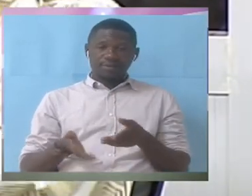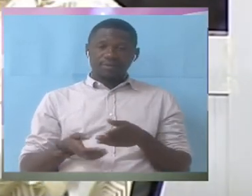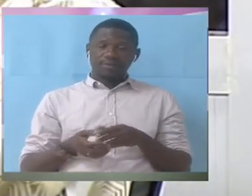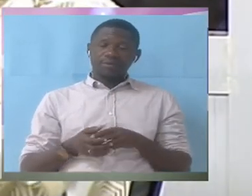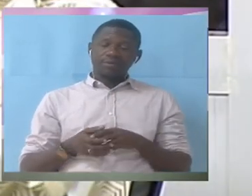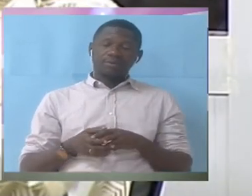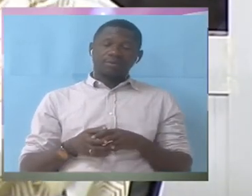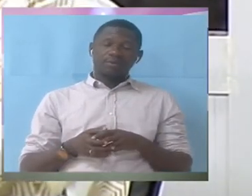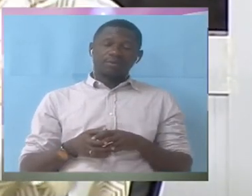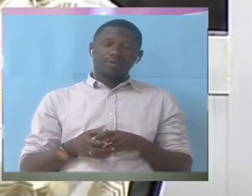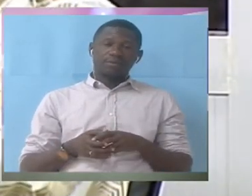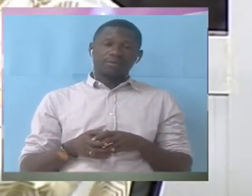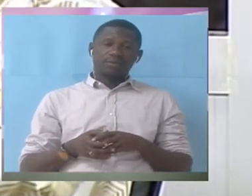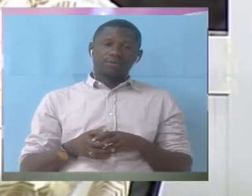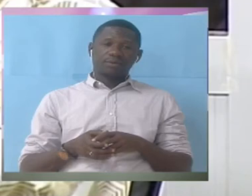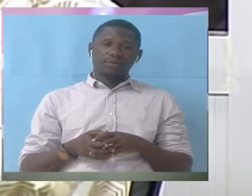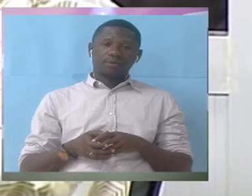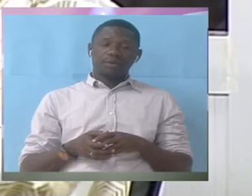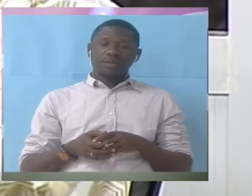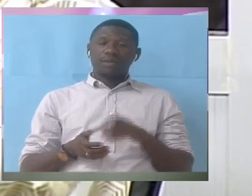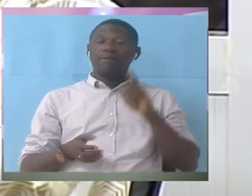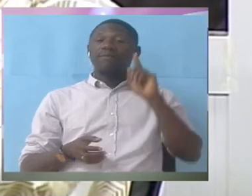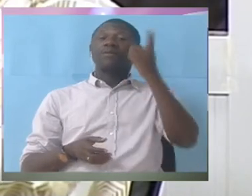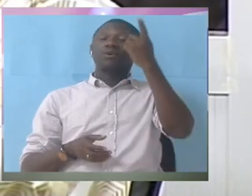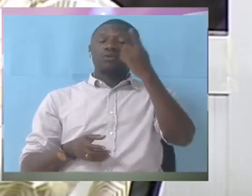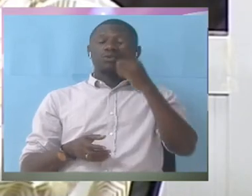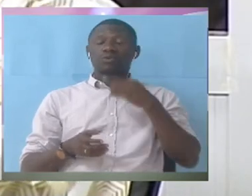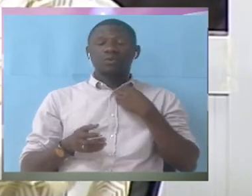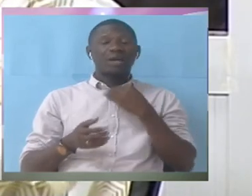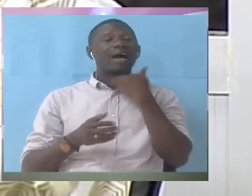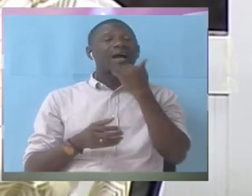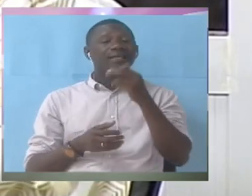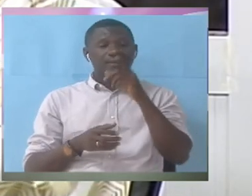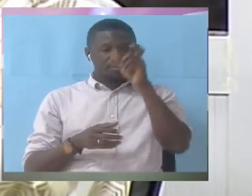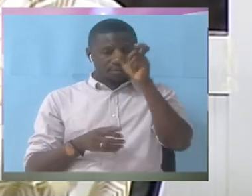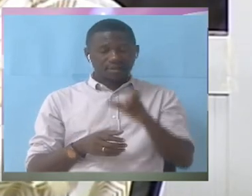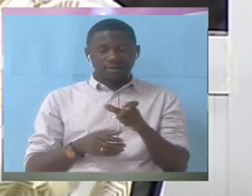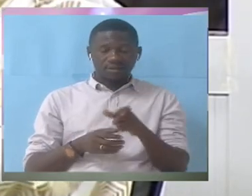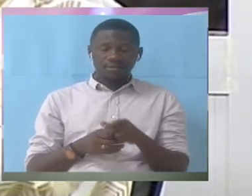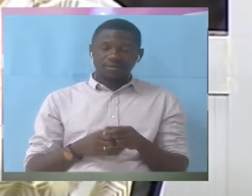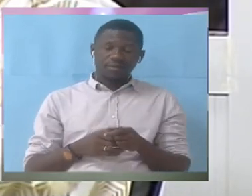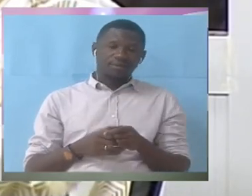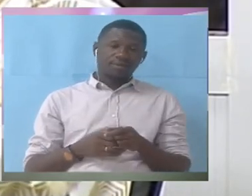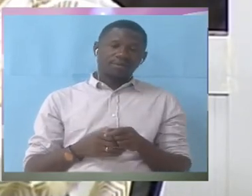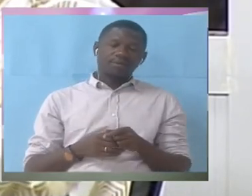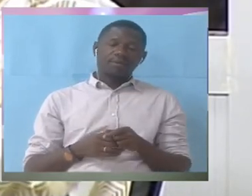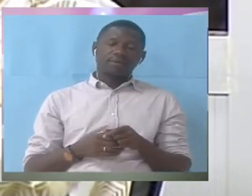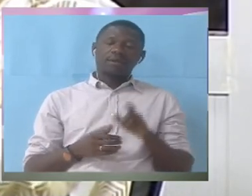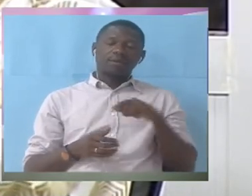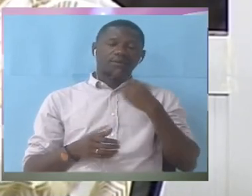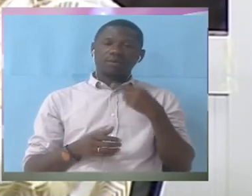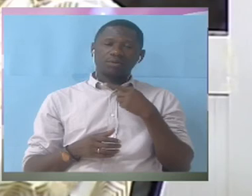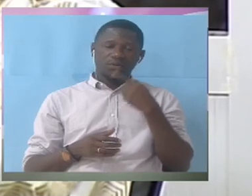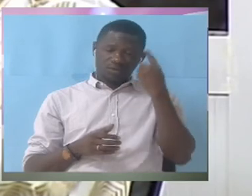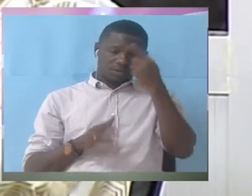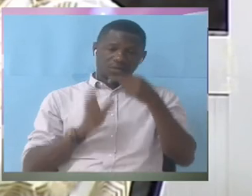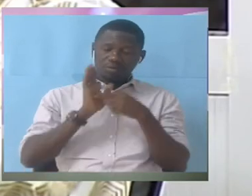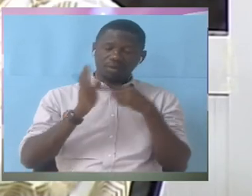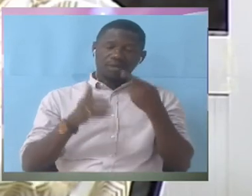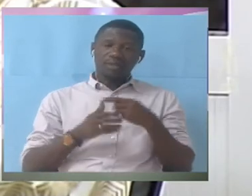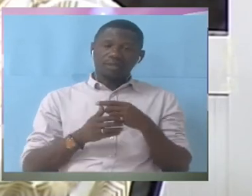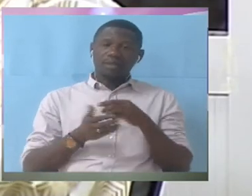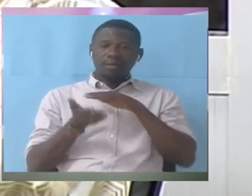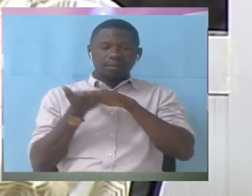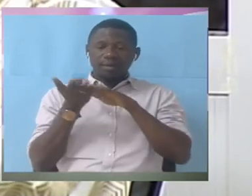without consent te amulo ndigal without recognition by the medical and dental council te